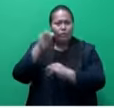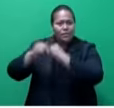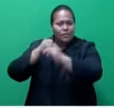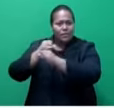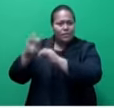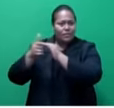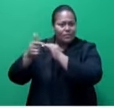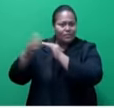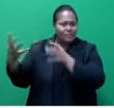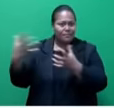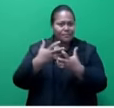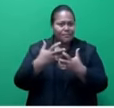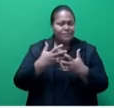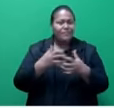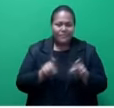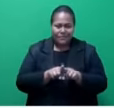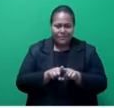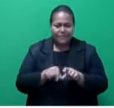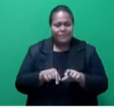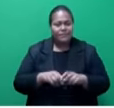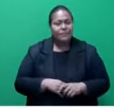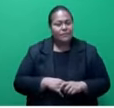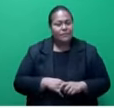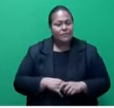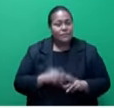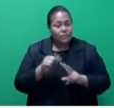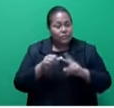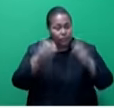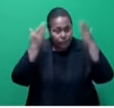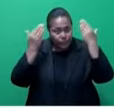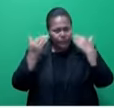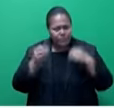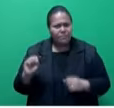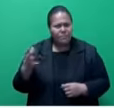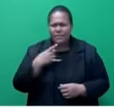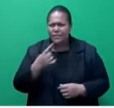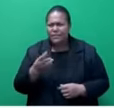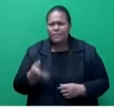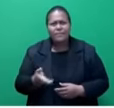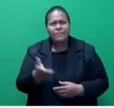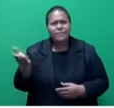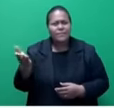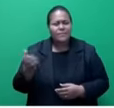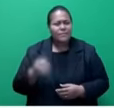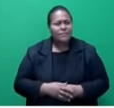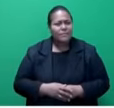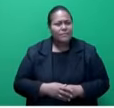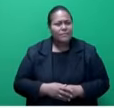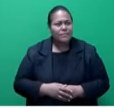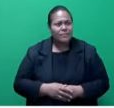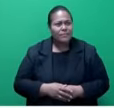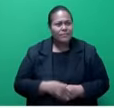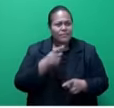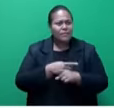best practice. We also, Mr. Speaker, sir, somebody had mentioned, I think from the back, mentioned about the